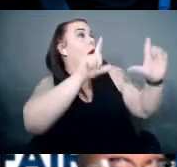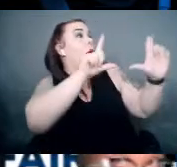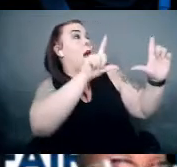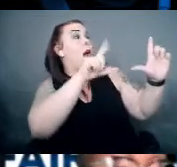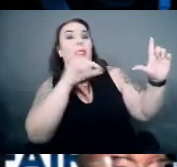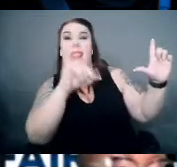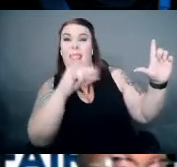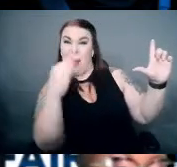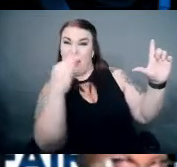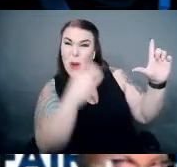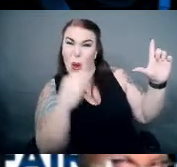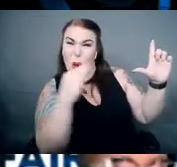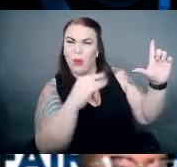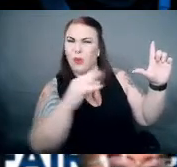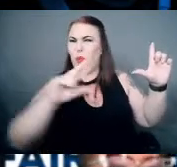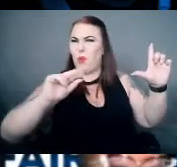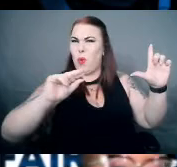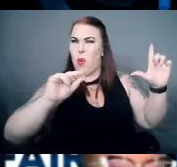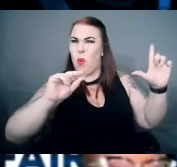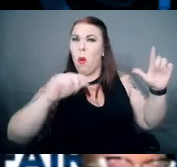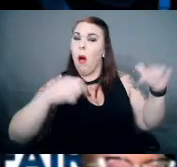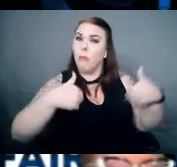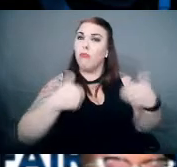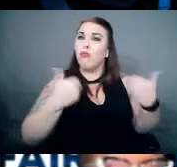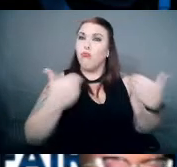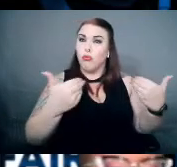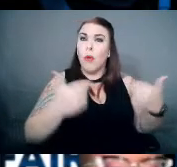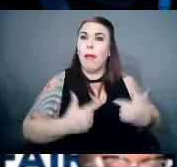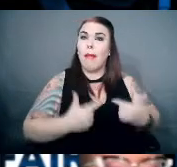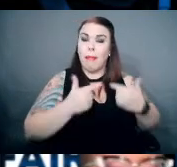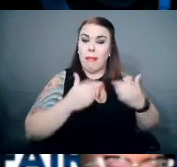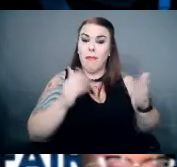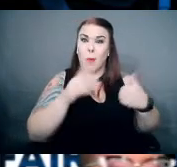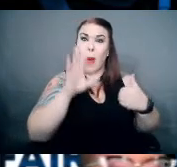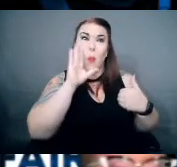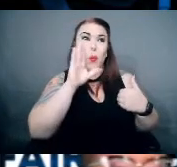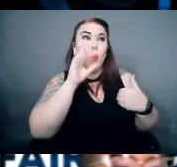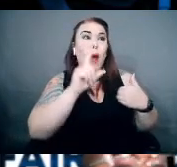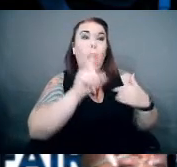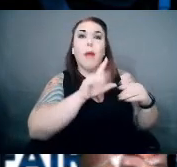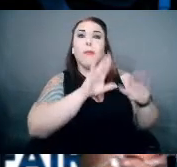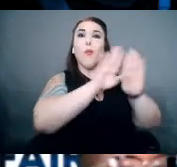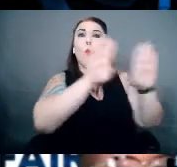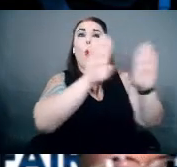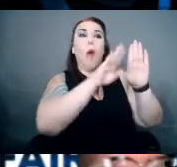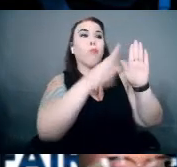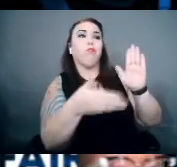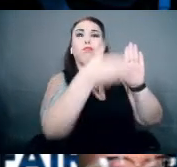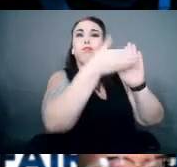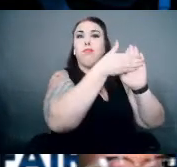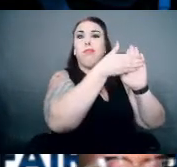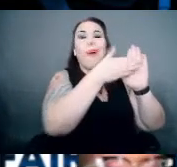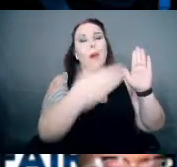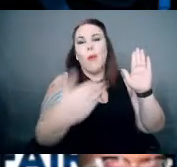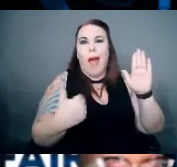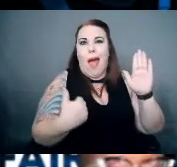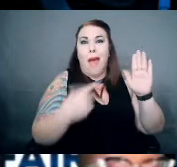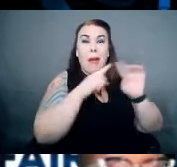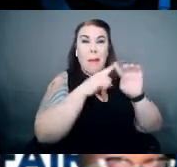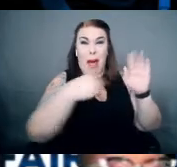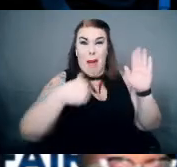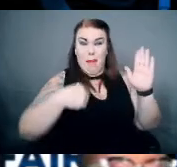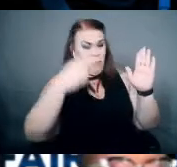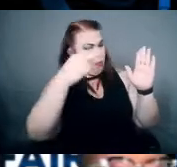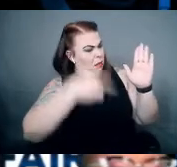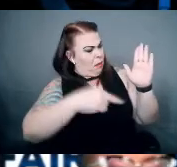I just don't have one. I love it. I think it's a celebration, and I would never even look at it as a mockery. I don't know why they would see